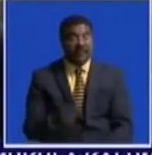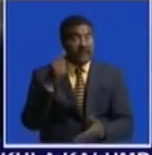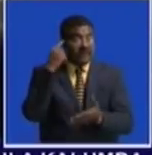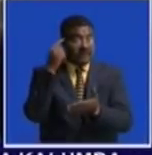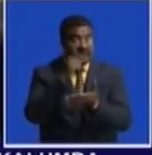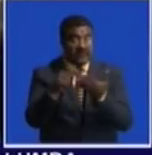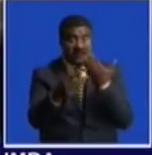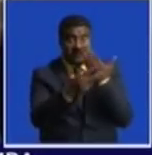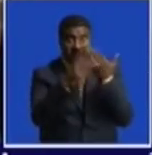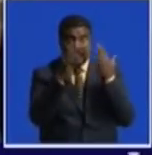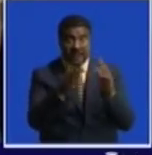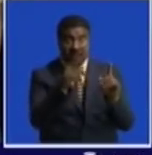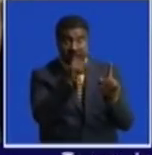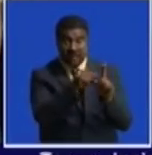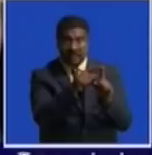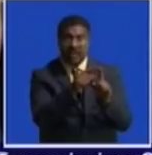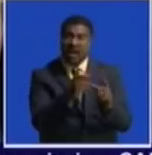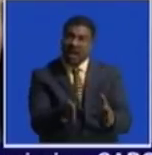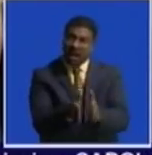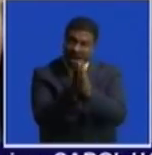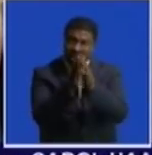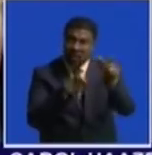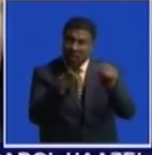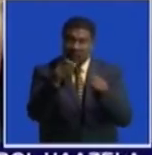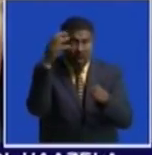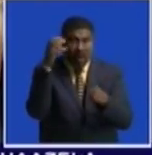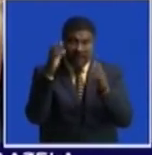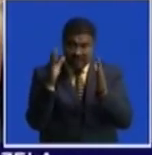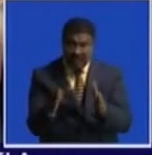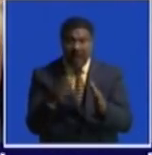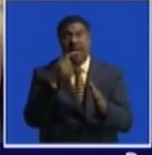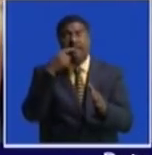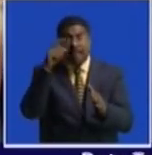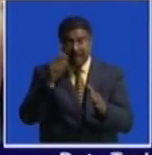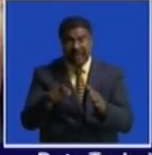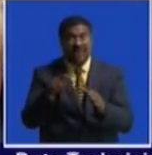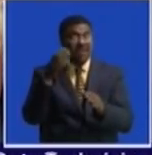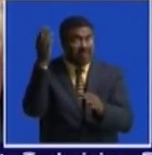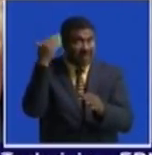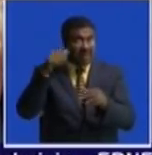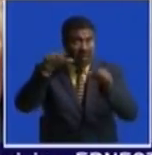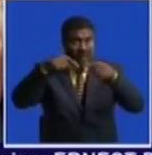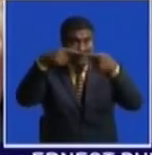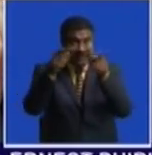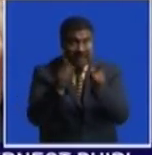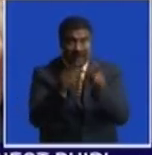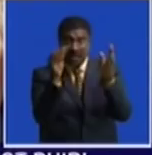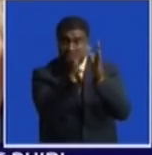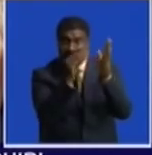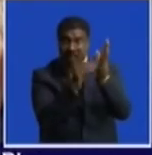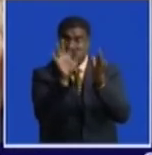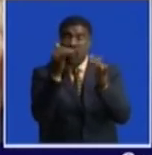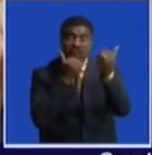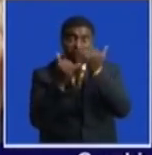Secretary to the Treasury, Fred Sonyamba, implores controlling officers to ensure irregularities pronounced in the Auditor General's report begin to